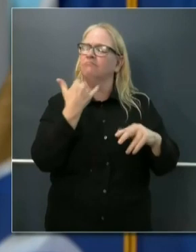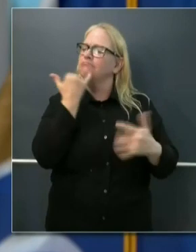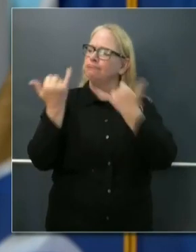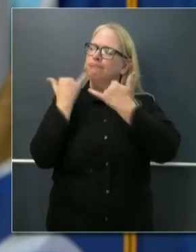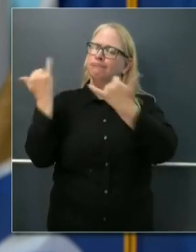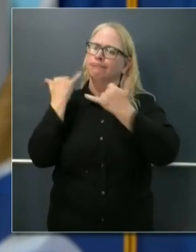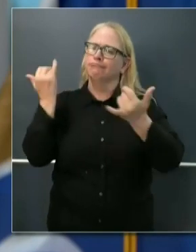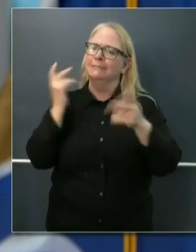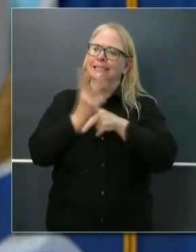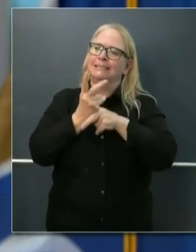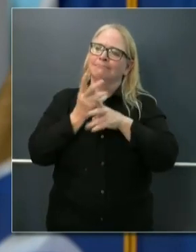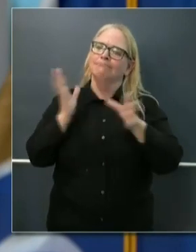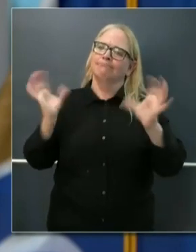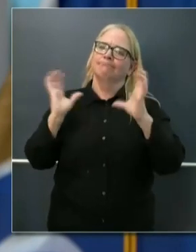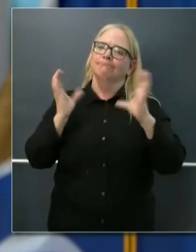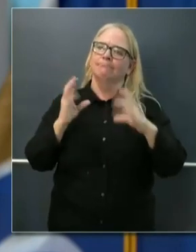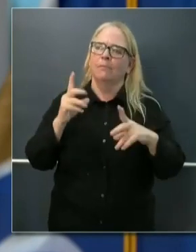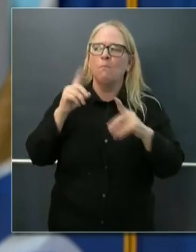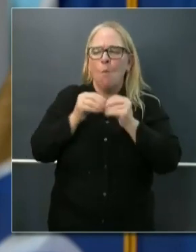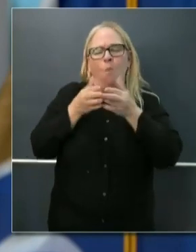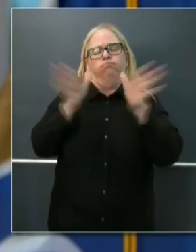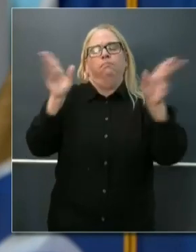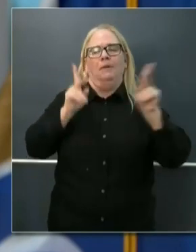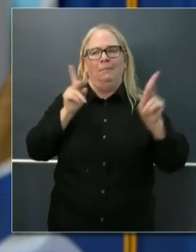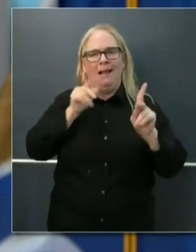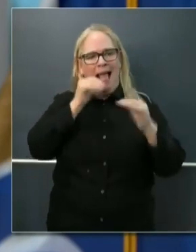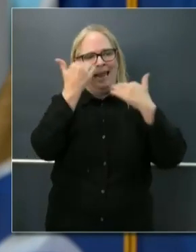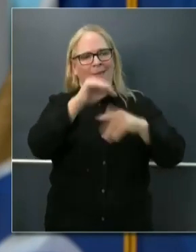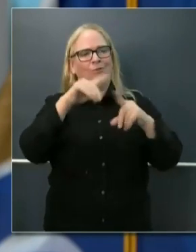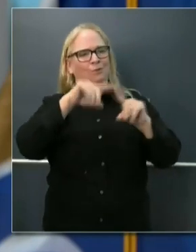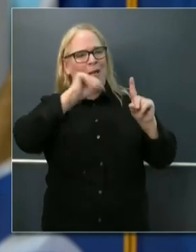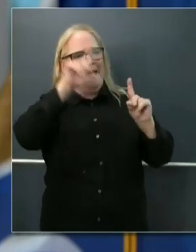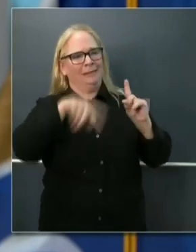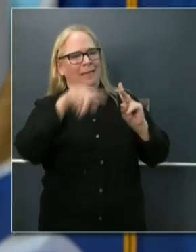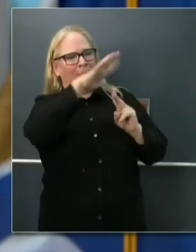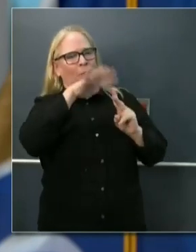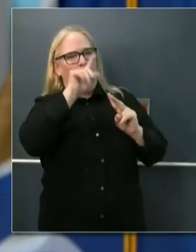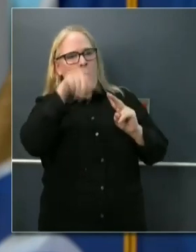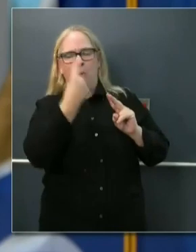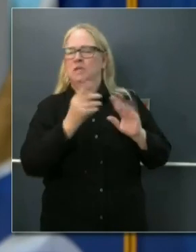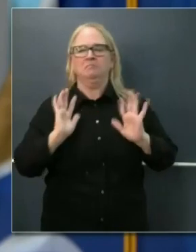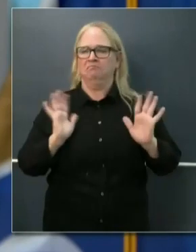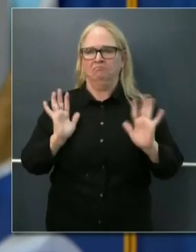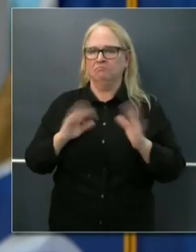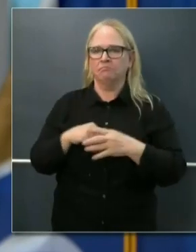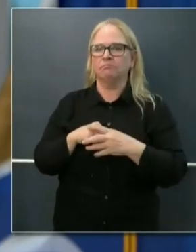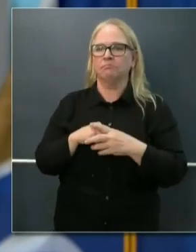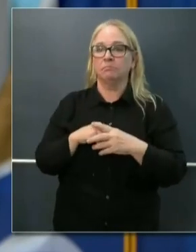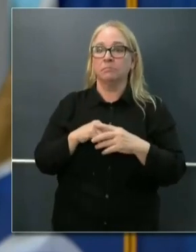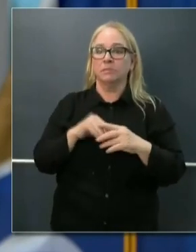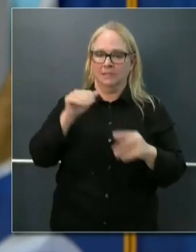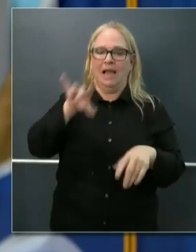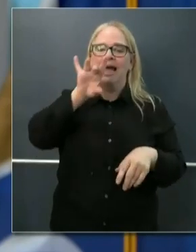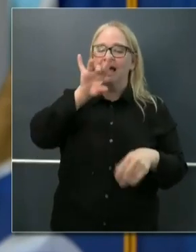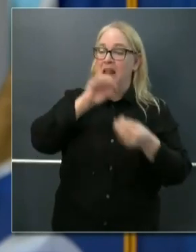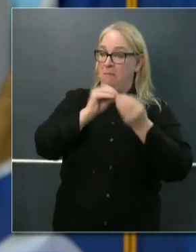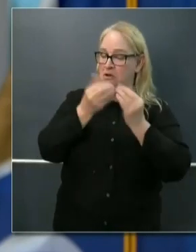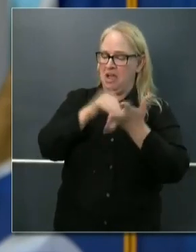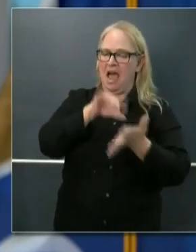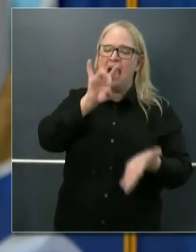a broader group of individuals. So I encourage folks that may be listening or watching to go to